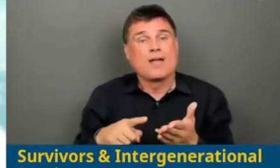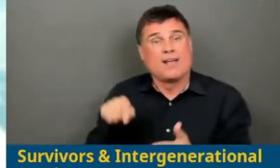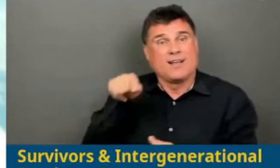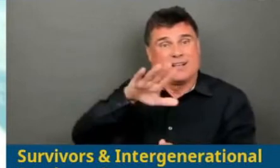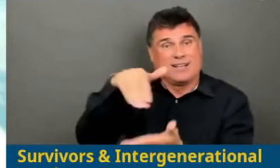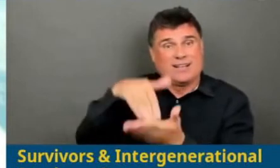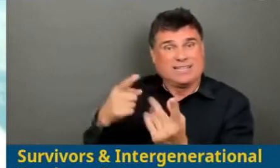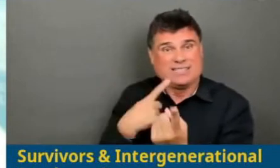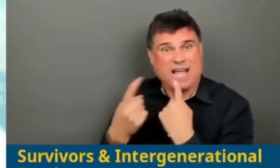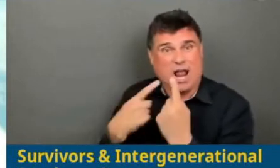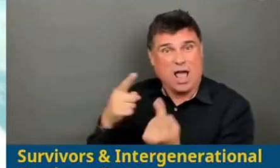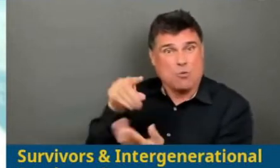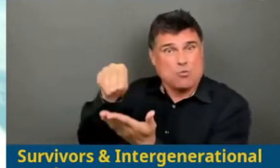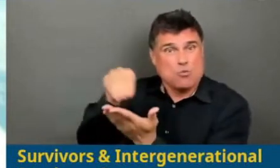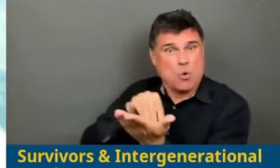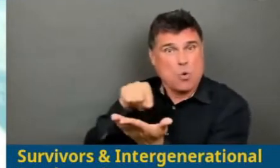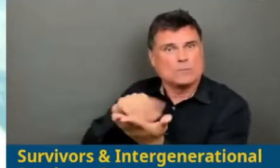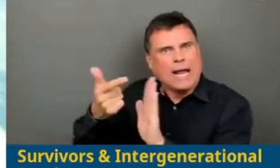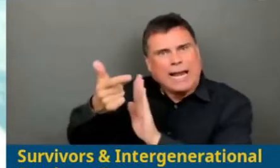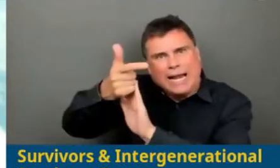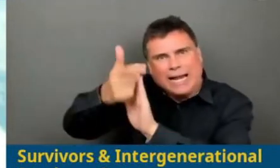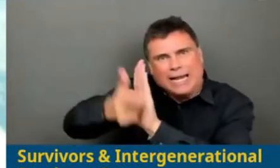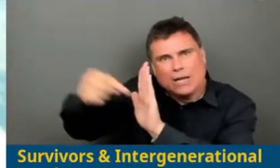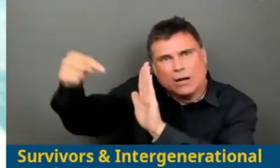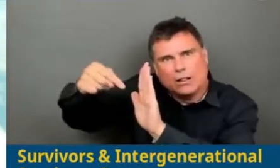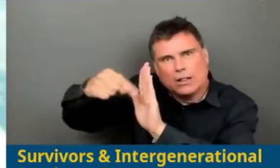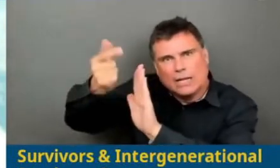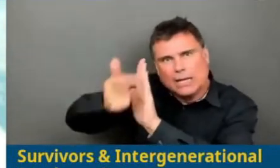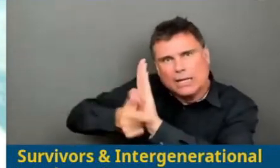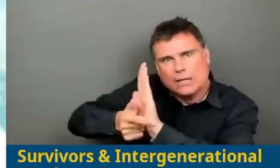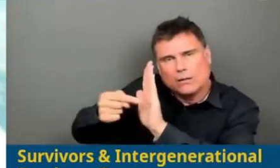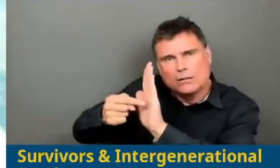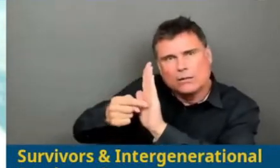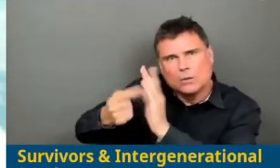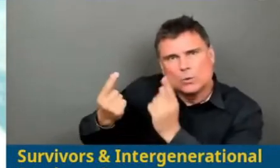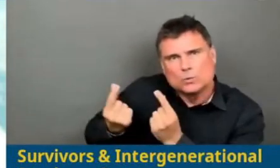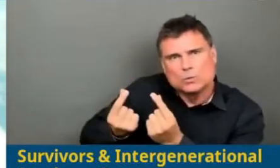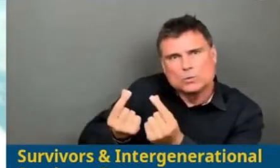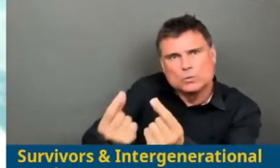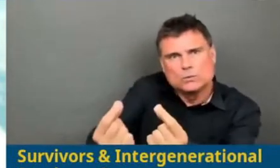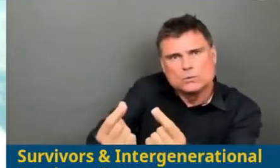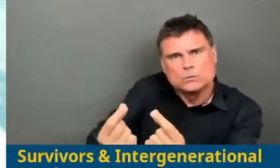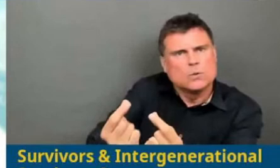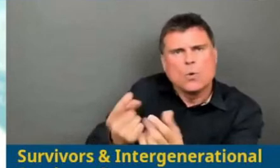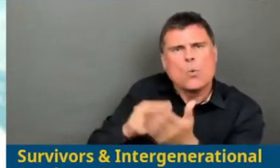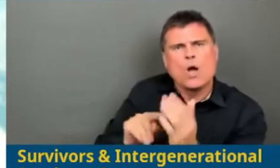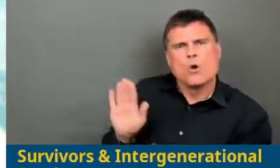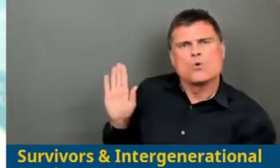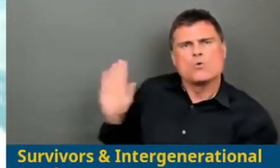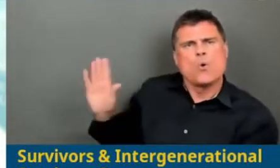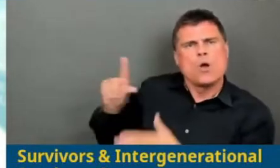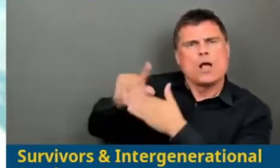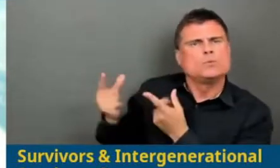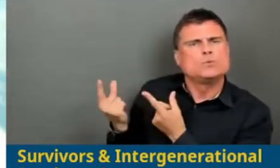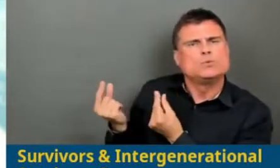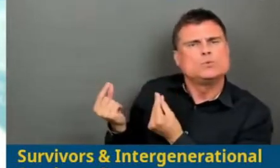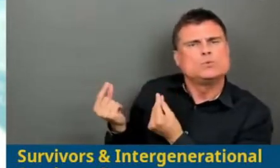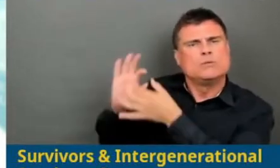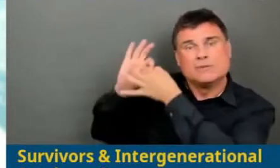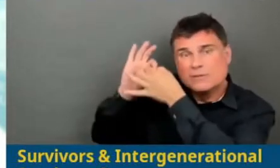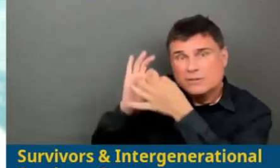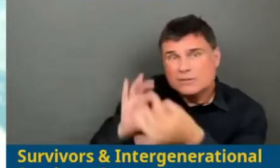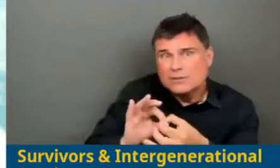framework, and the ABCIC has called or has passed a resolution on this. So what is your government doing to address the